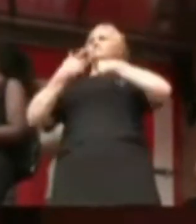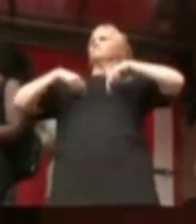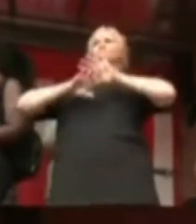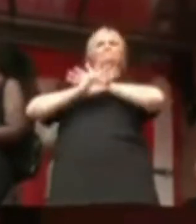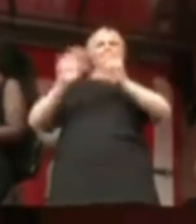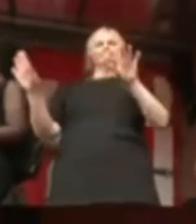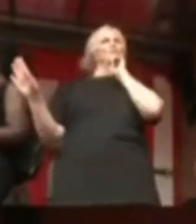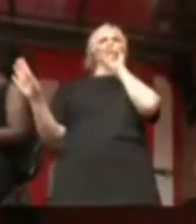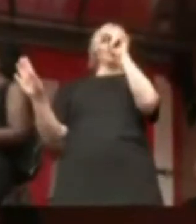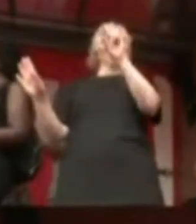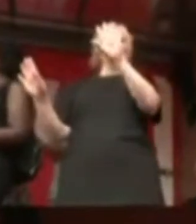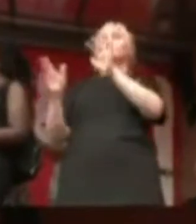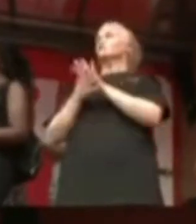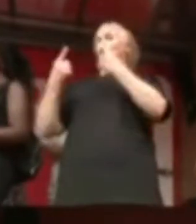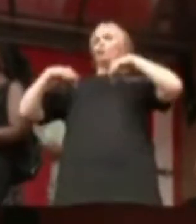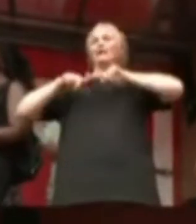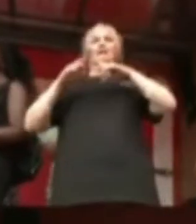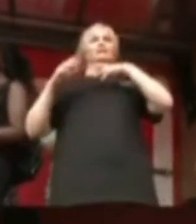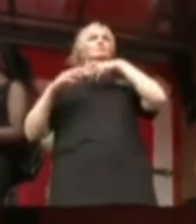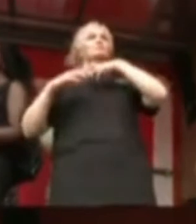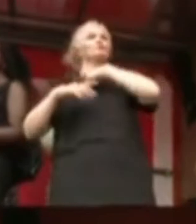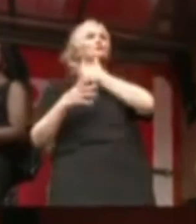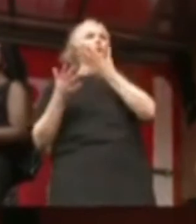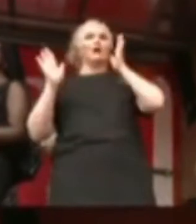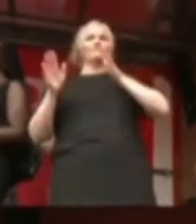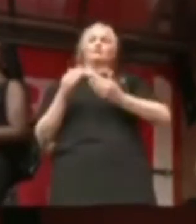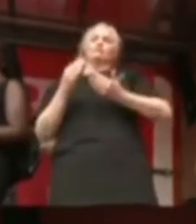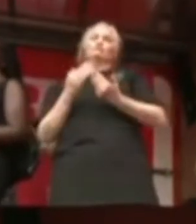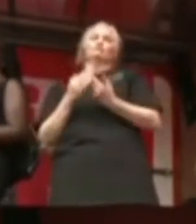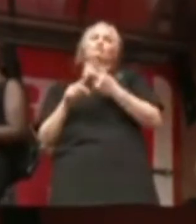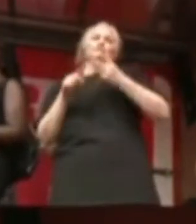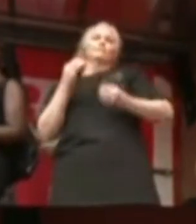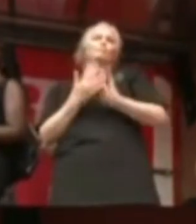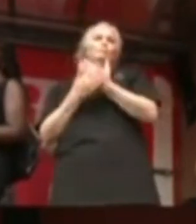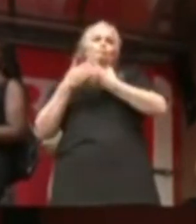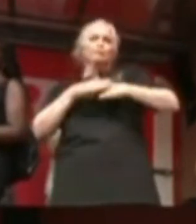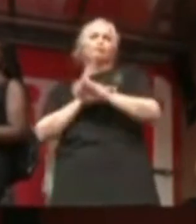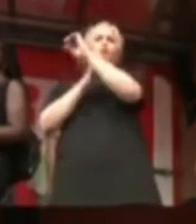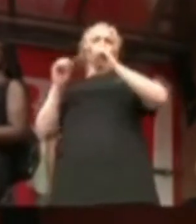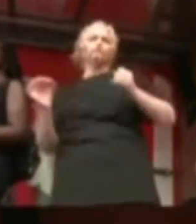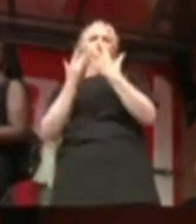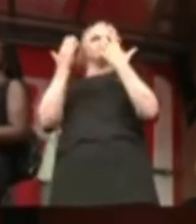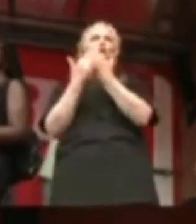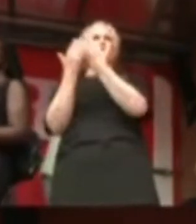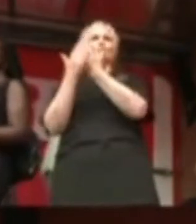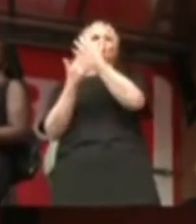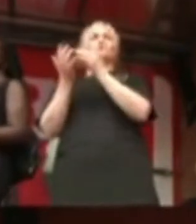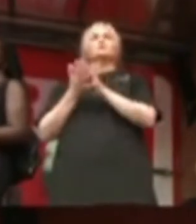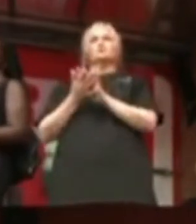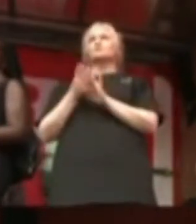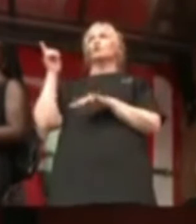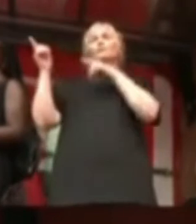The trade union movement has to now be reborn. We've got to come and be reborn. They might call it the summer